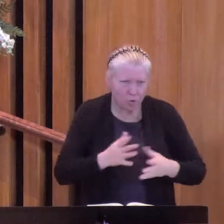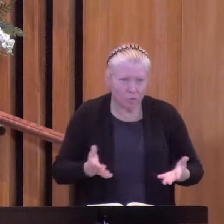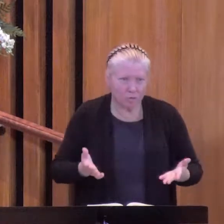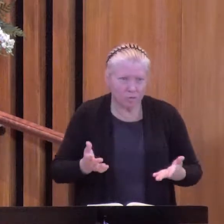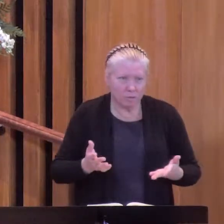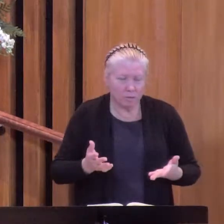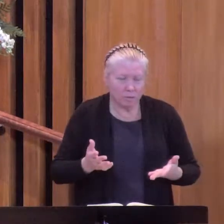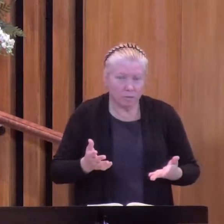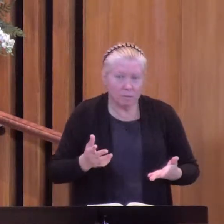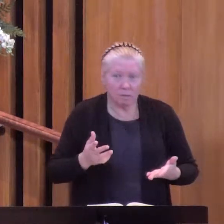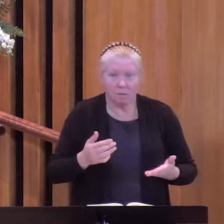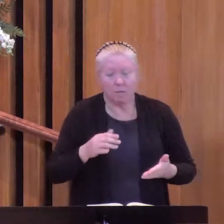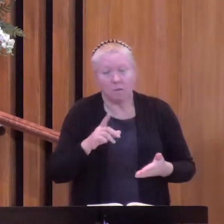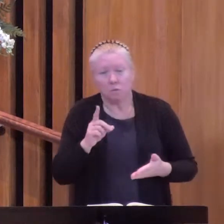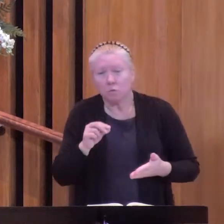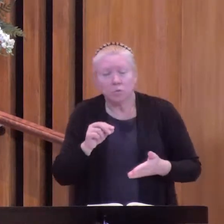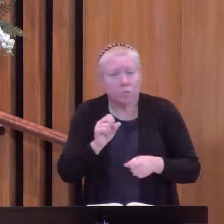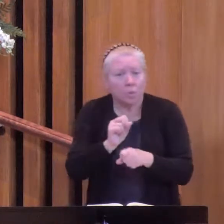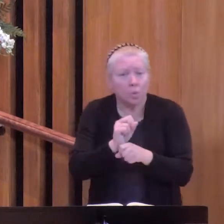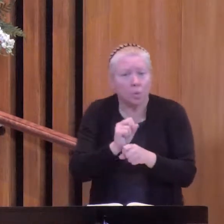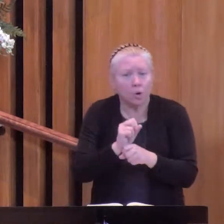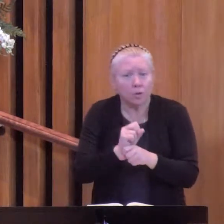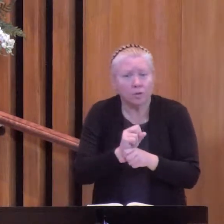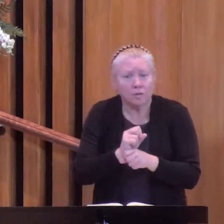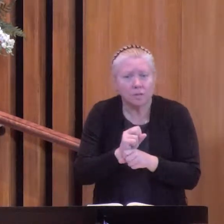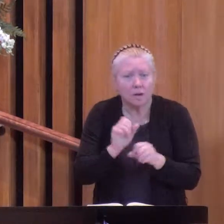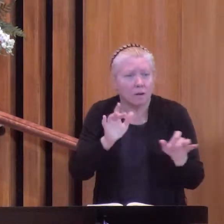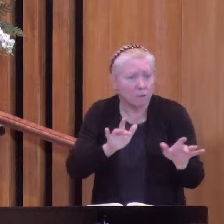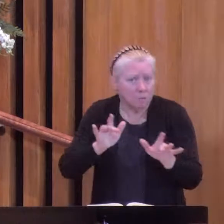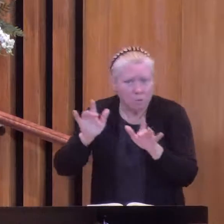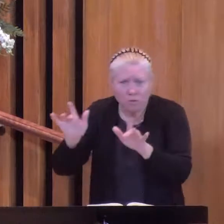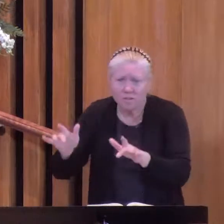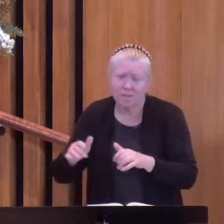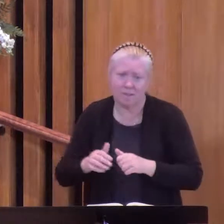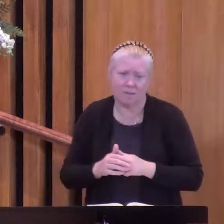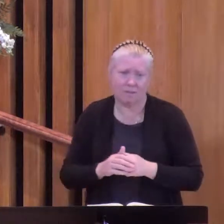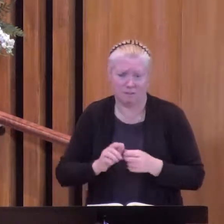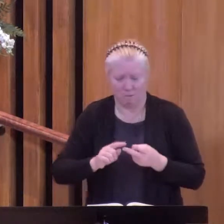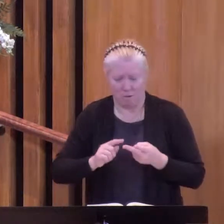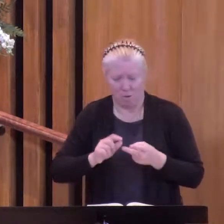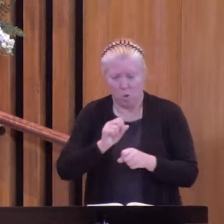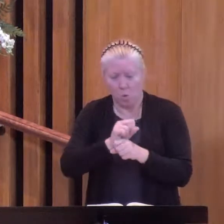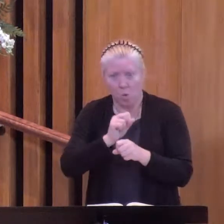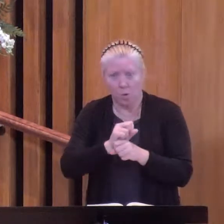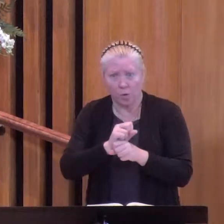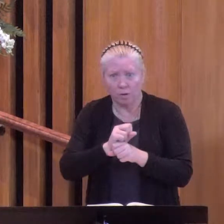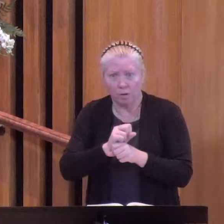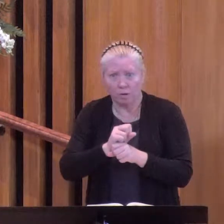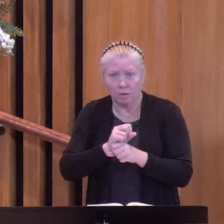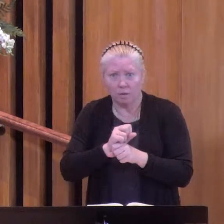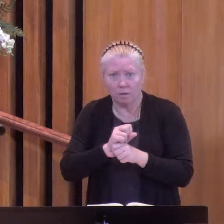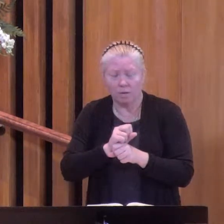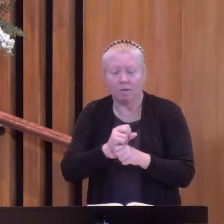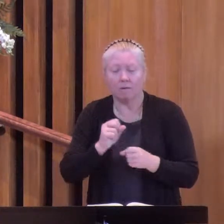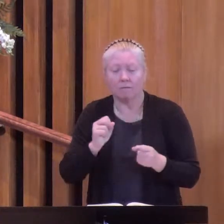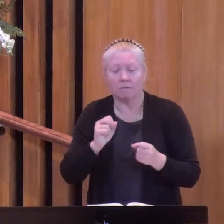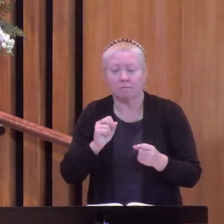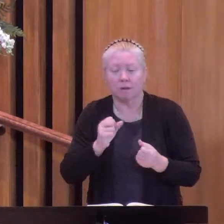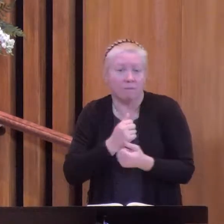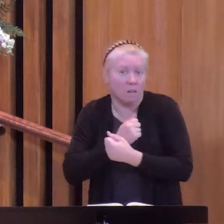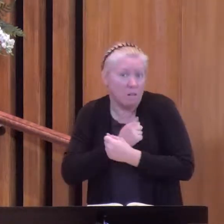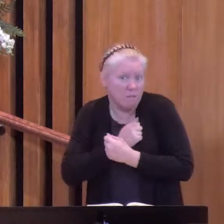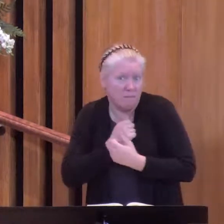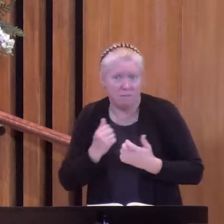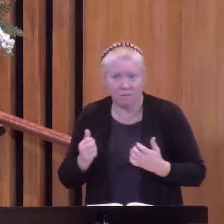family. Works of charity. Works of mercy. Visiting